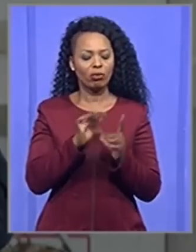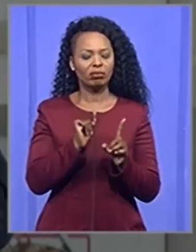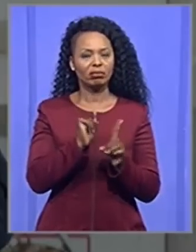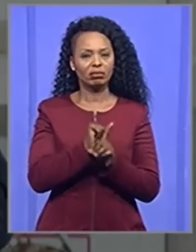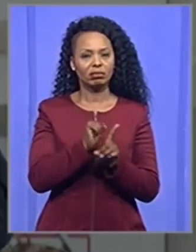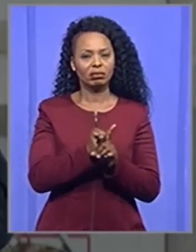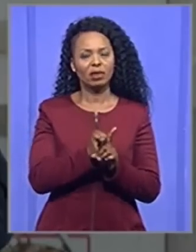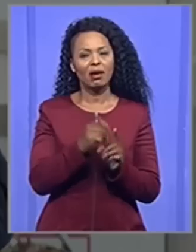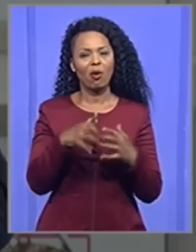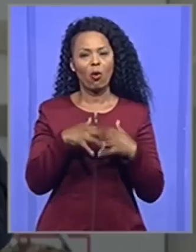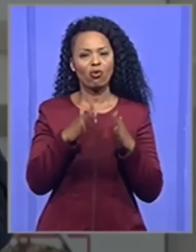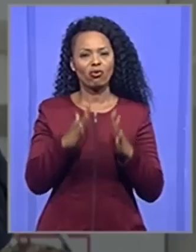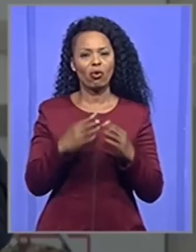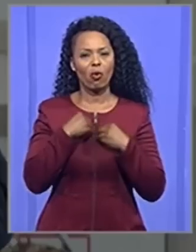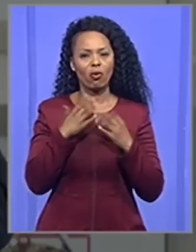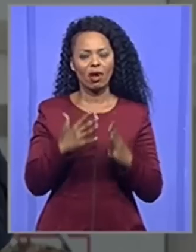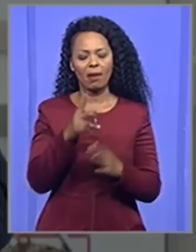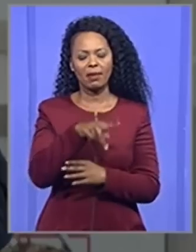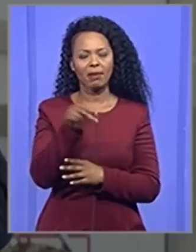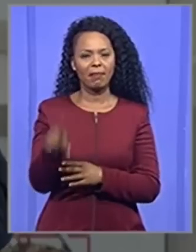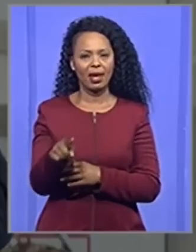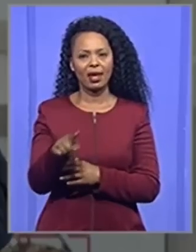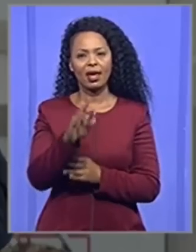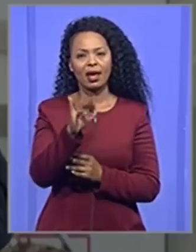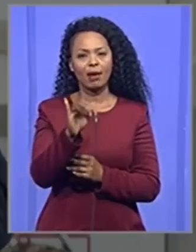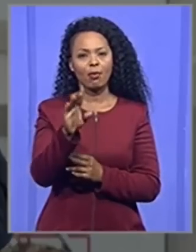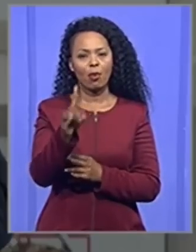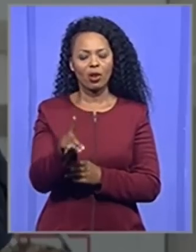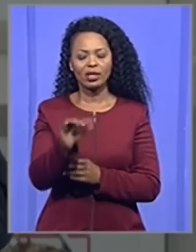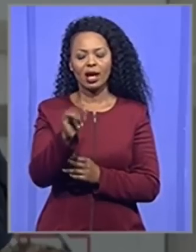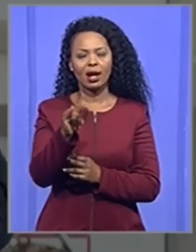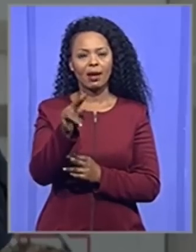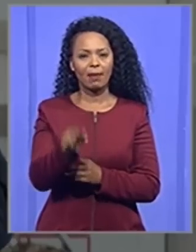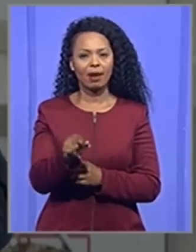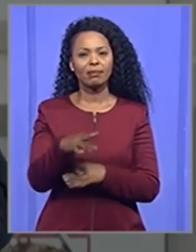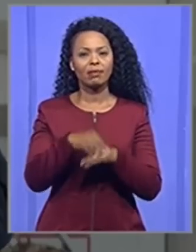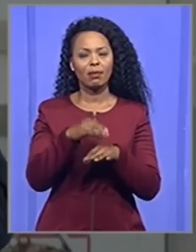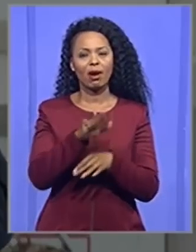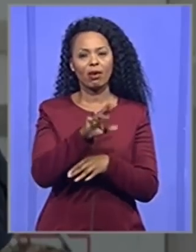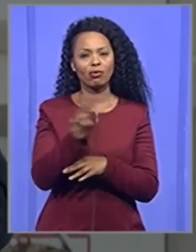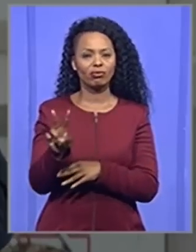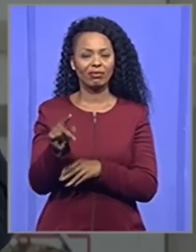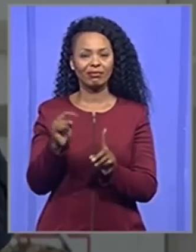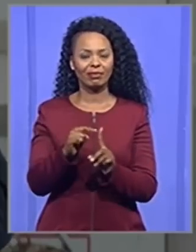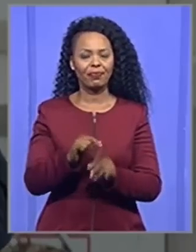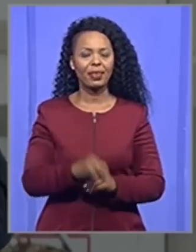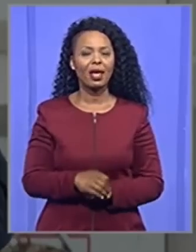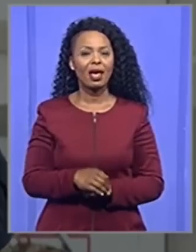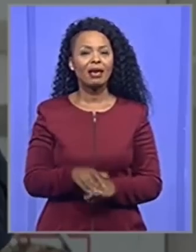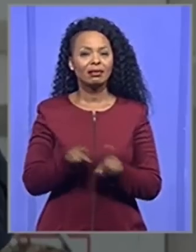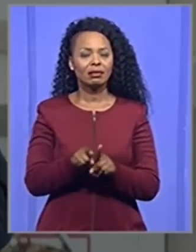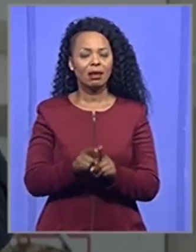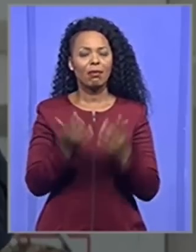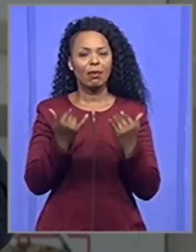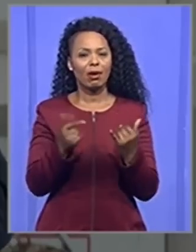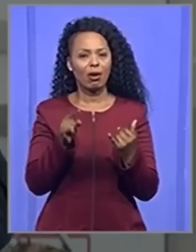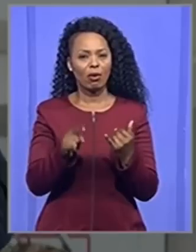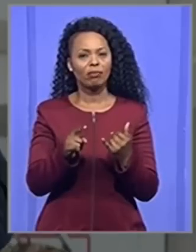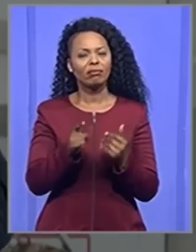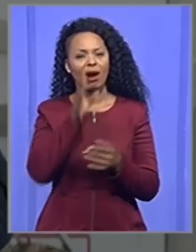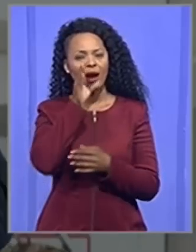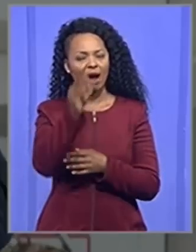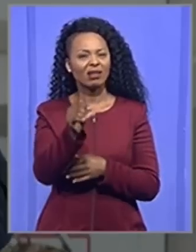Pick n Pay Raymond Ackerman yo a hlokofetšego a na le mengwage 92. Ra botšiša gore a maikutlo a gago